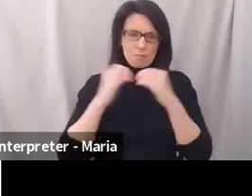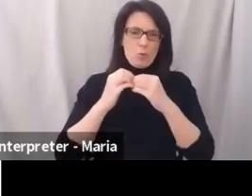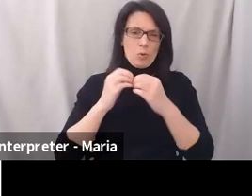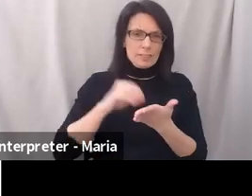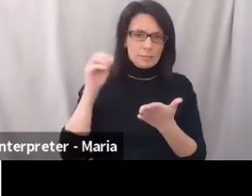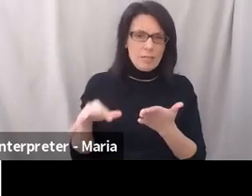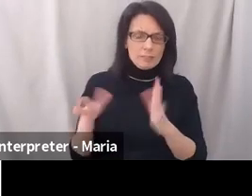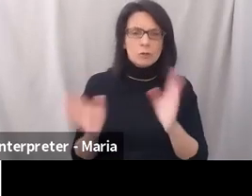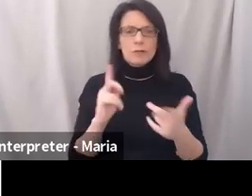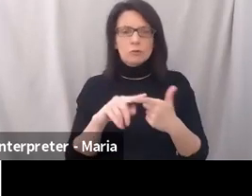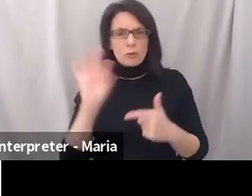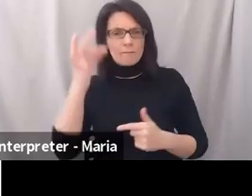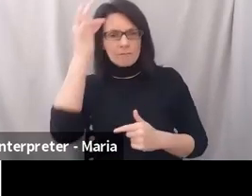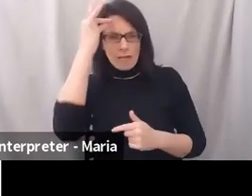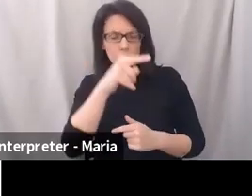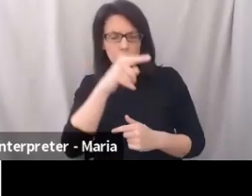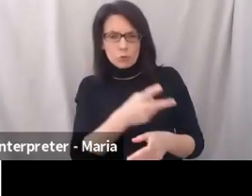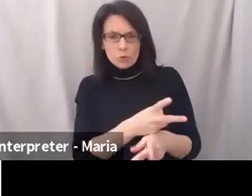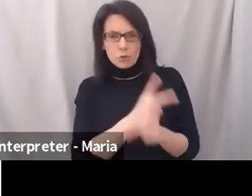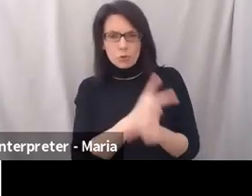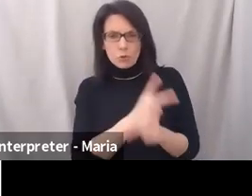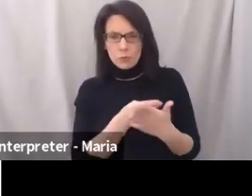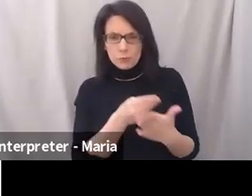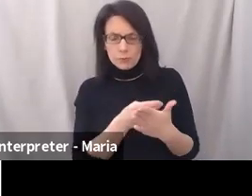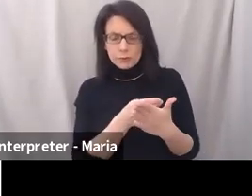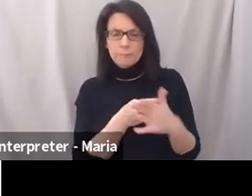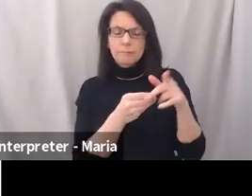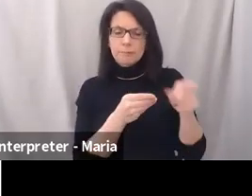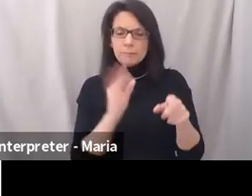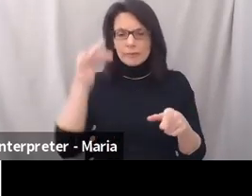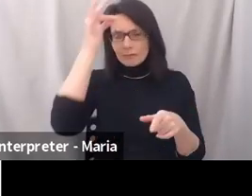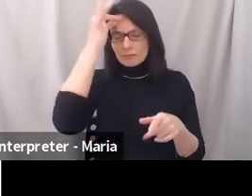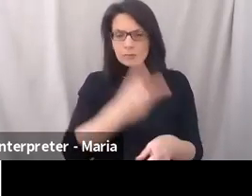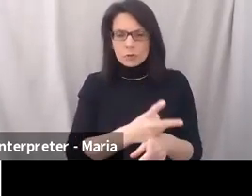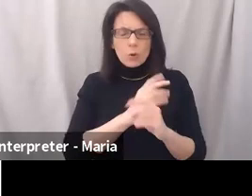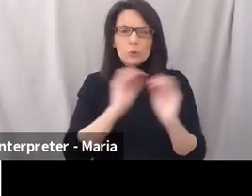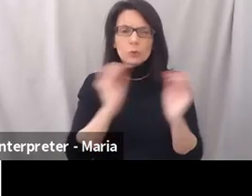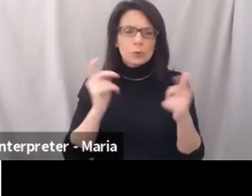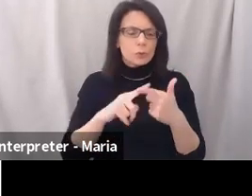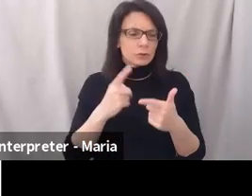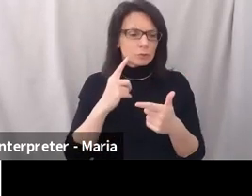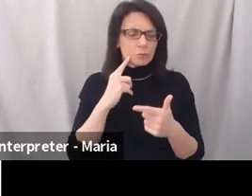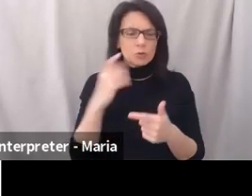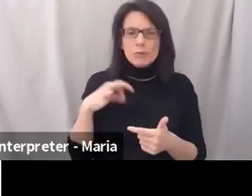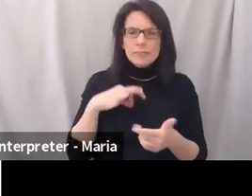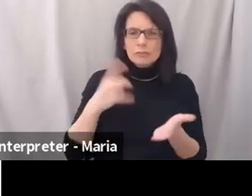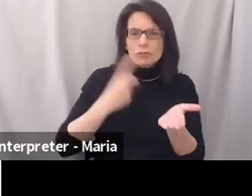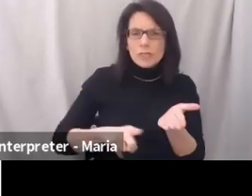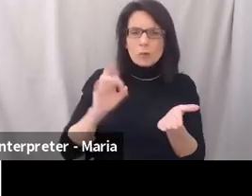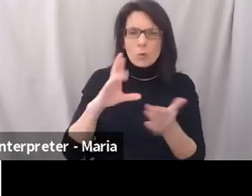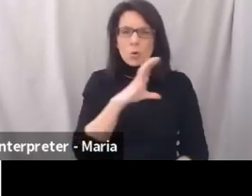loans. While the federal loans, they don't have a requirement of credit check or co-signer, which is a really good